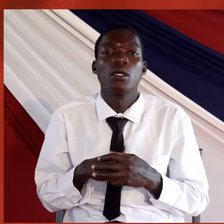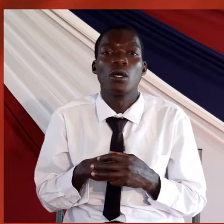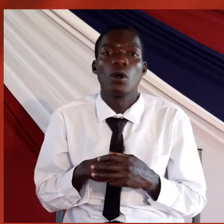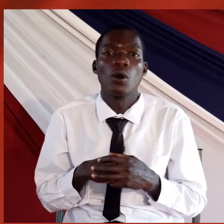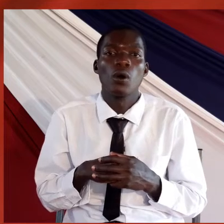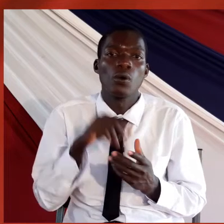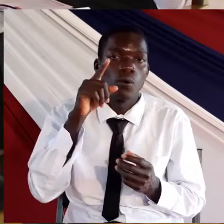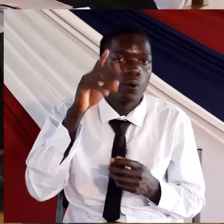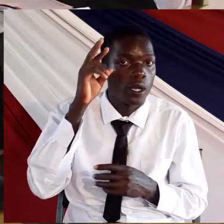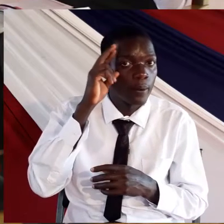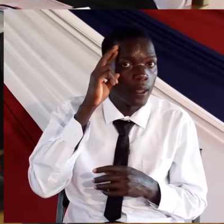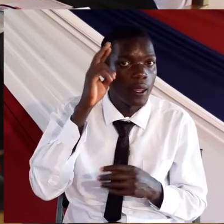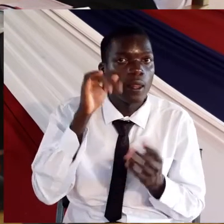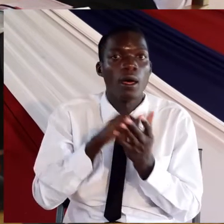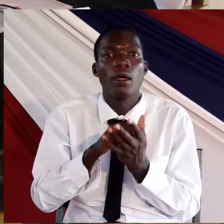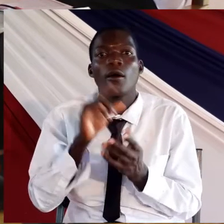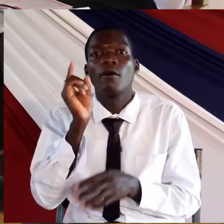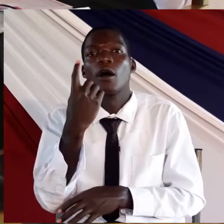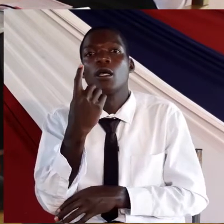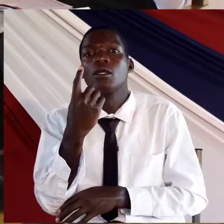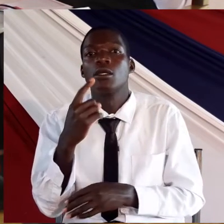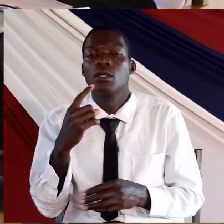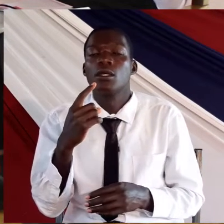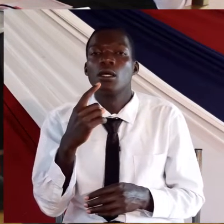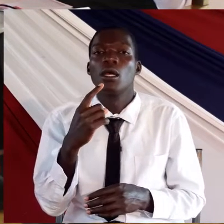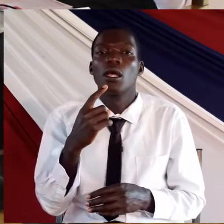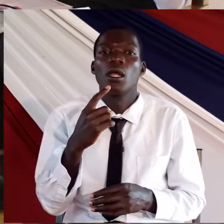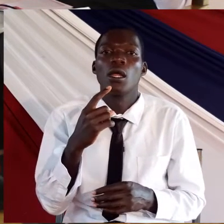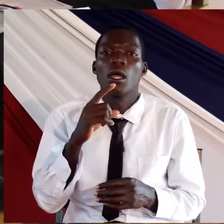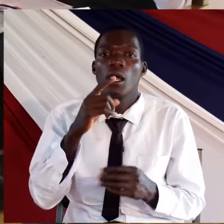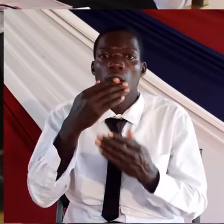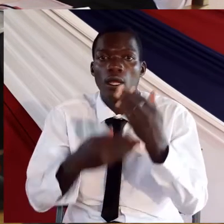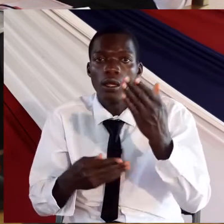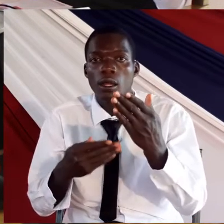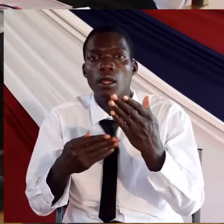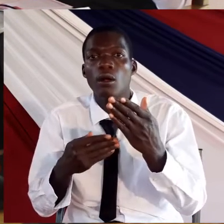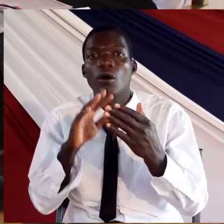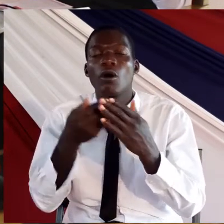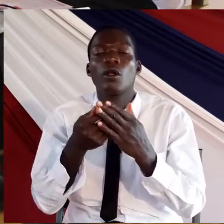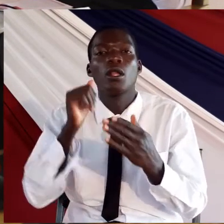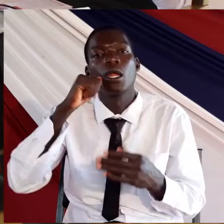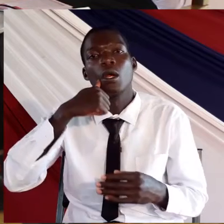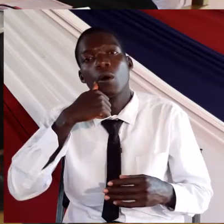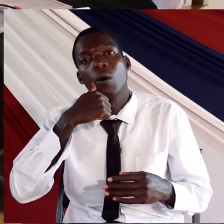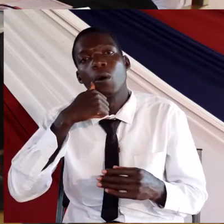we would realize that the parts mentioned down the list are all in the New Testament.